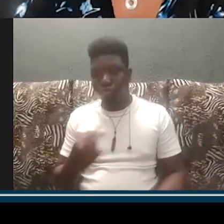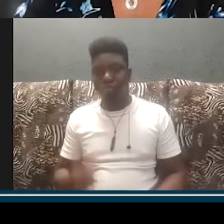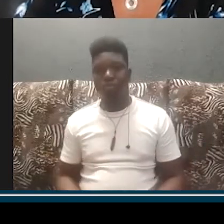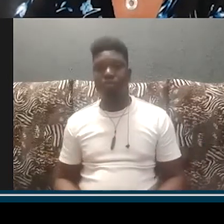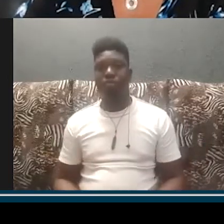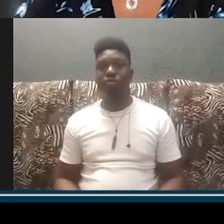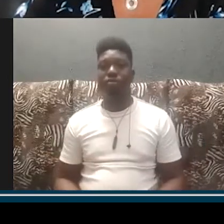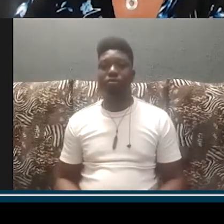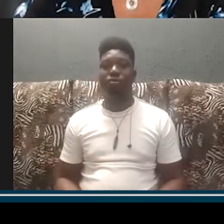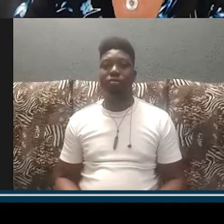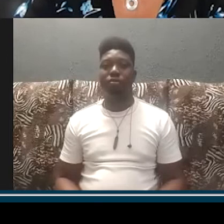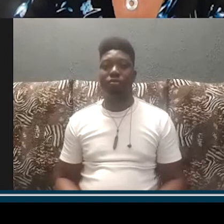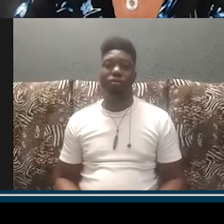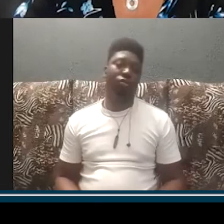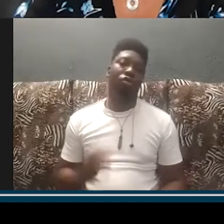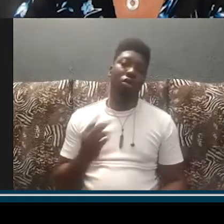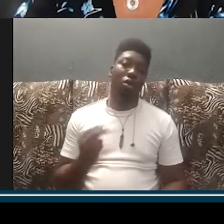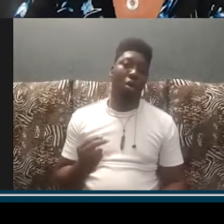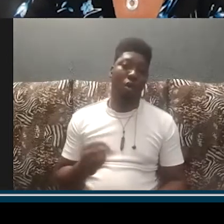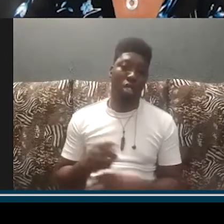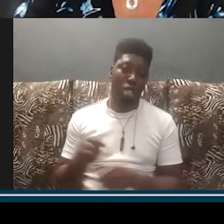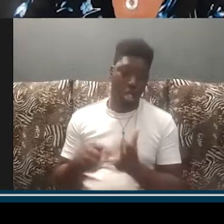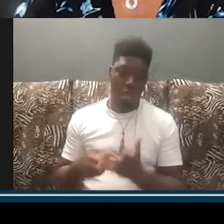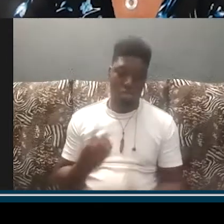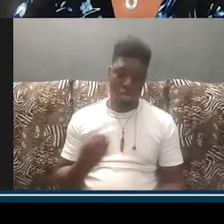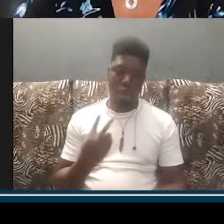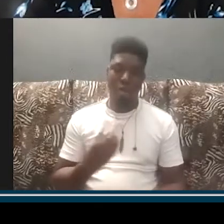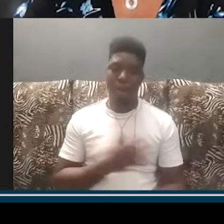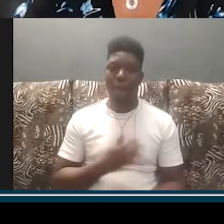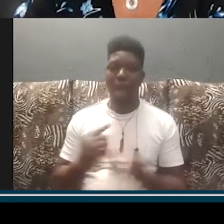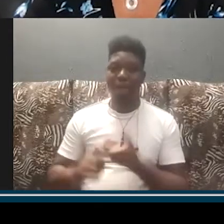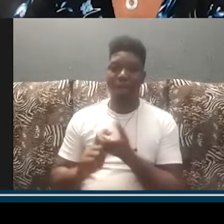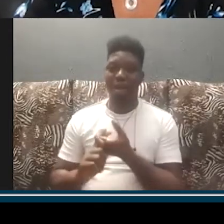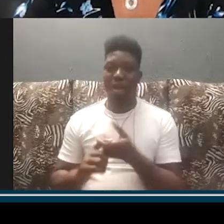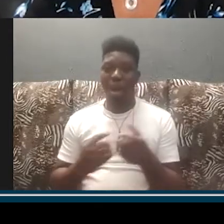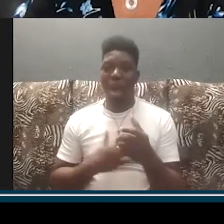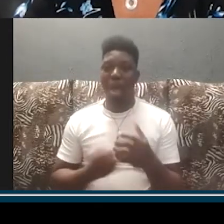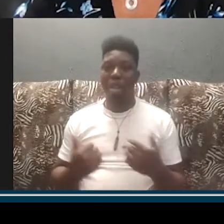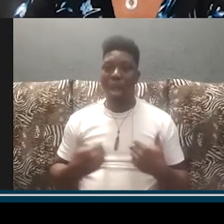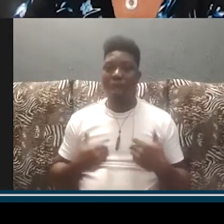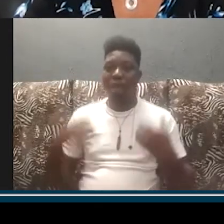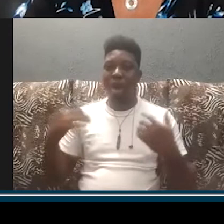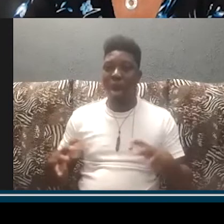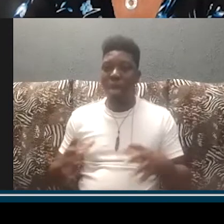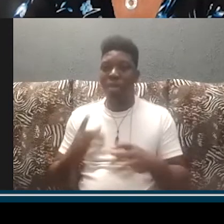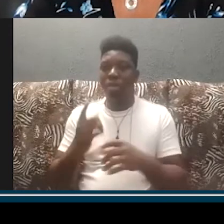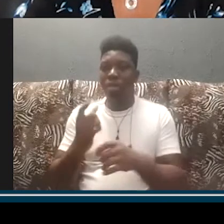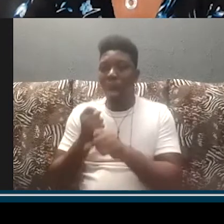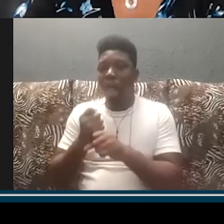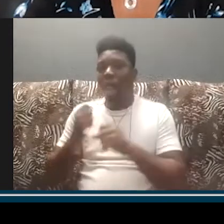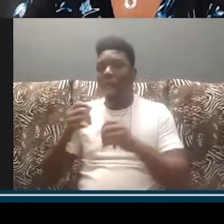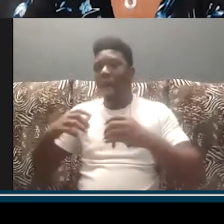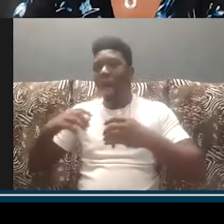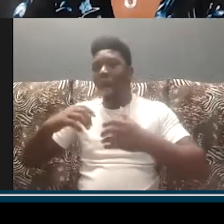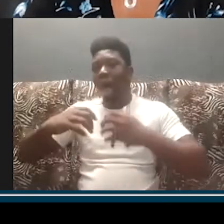This couple that is my friends have already gotten divorced. They still have their relationship,